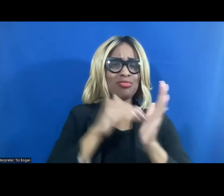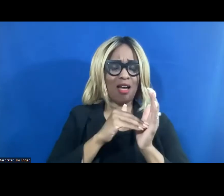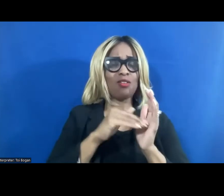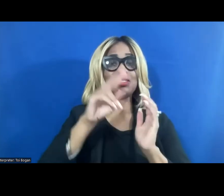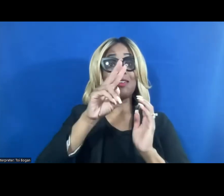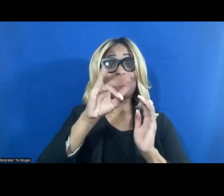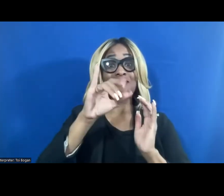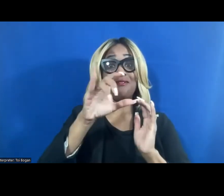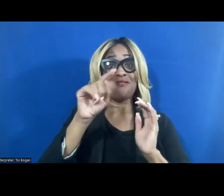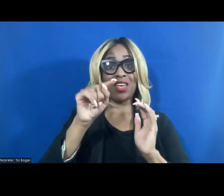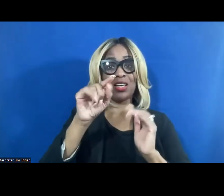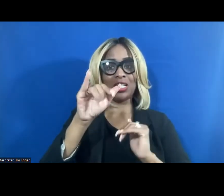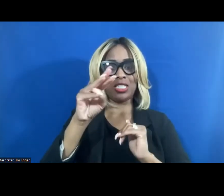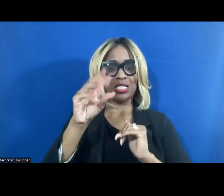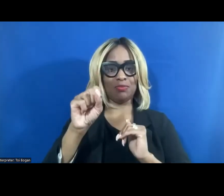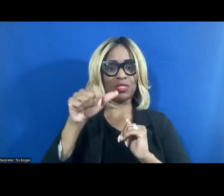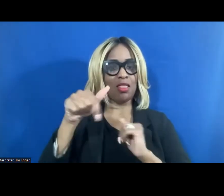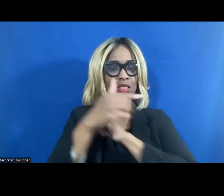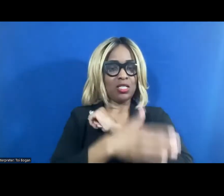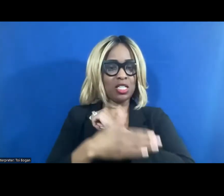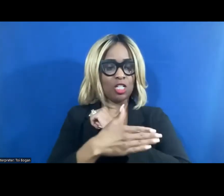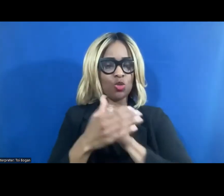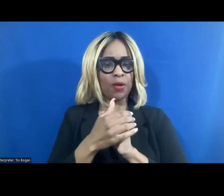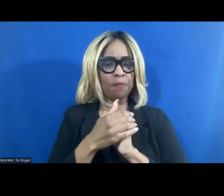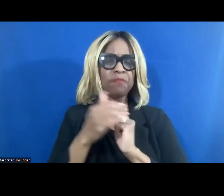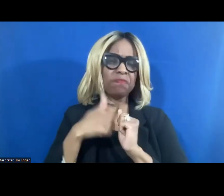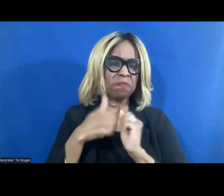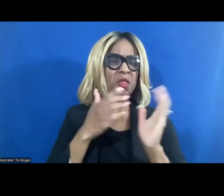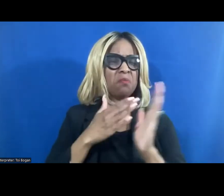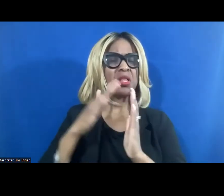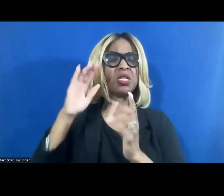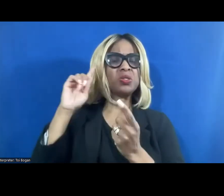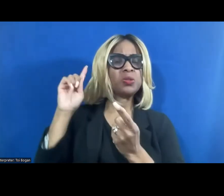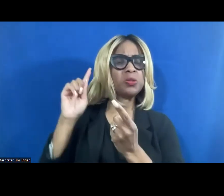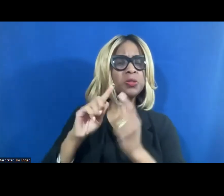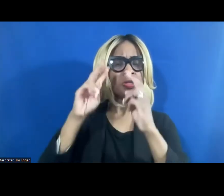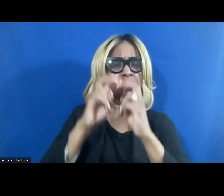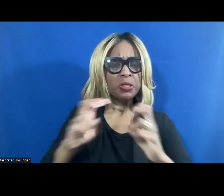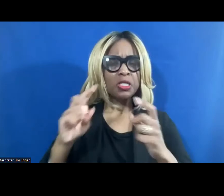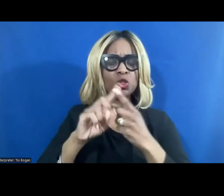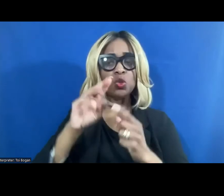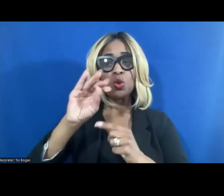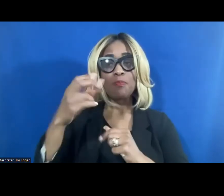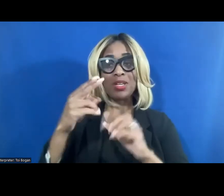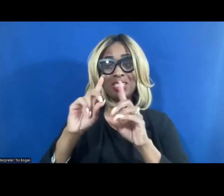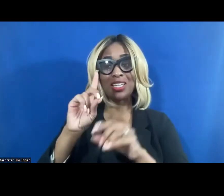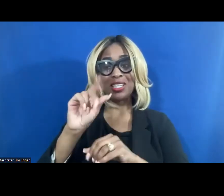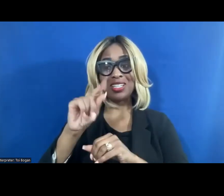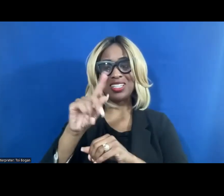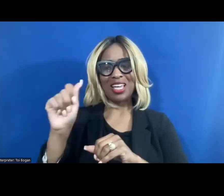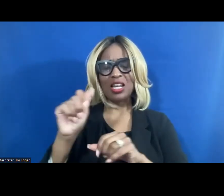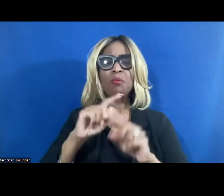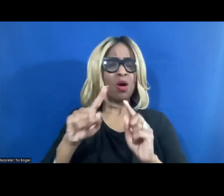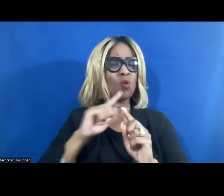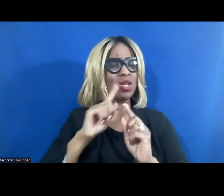country. And I was going to winnow it down to the Michigan data, but really it's important that we look at the